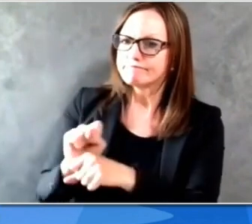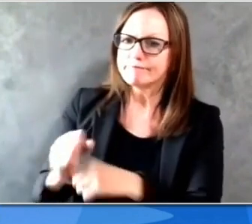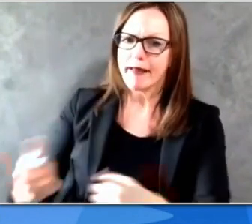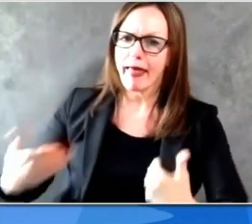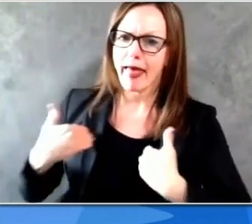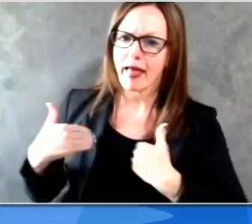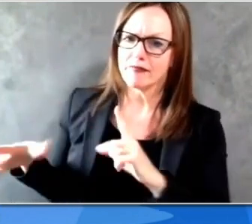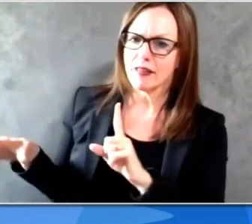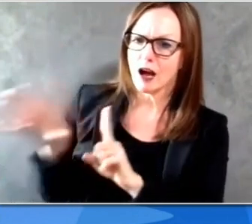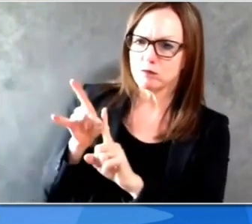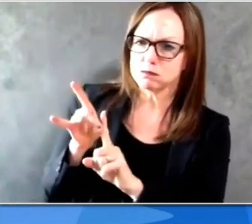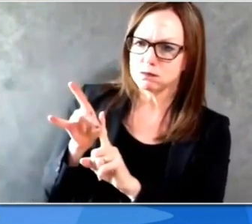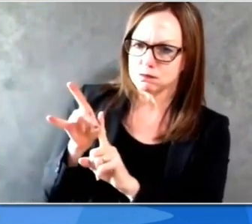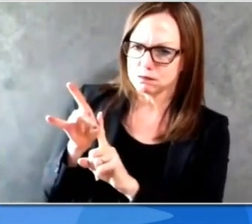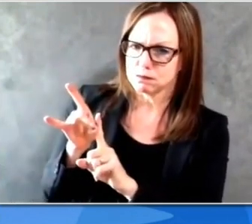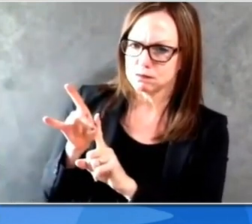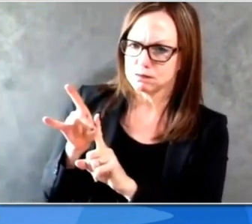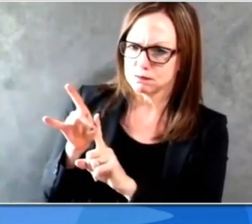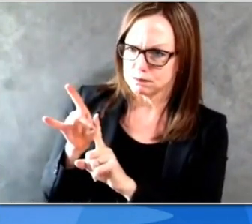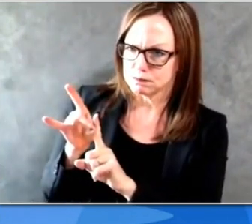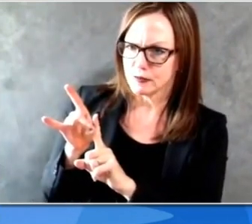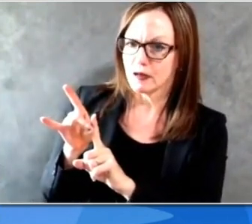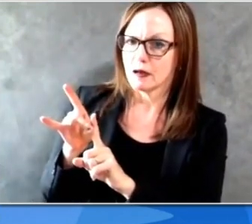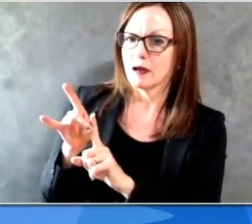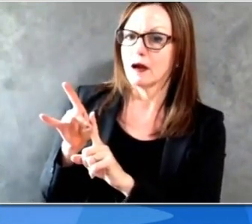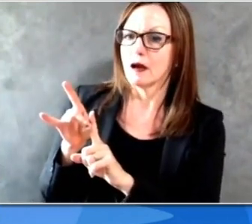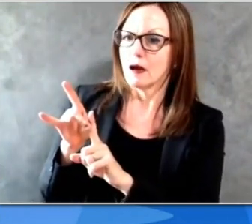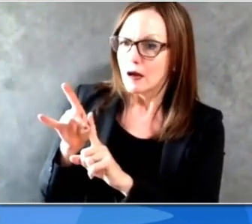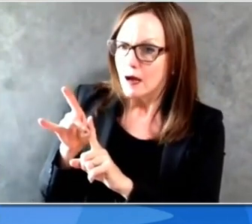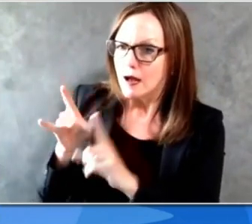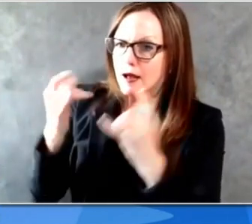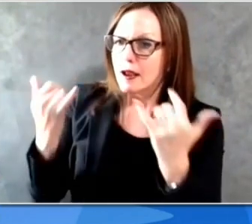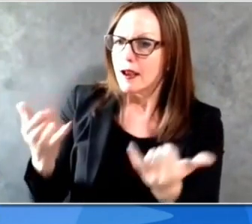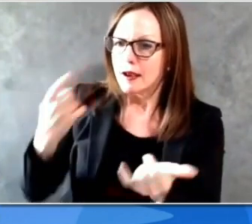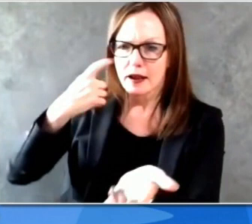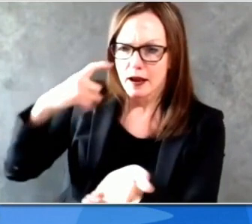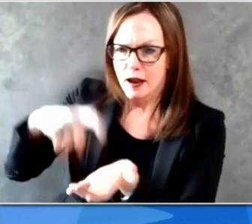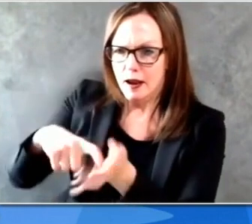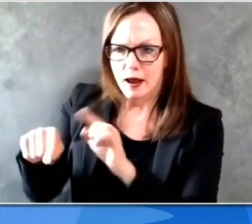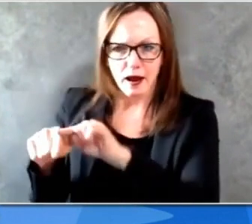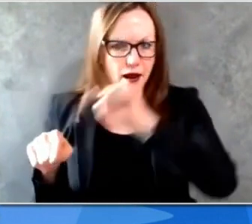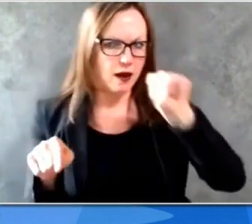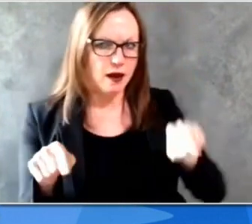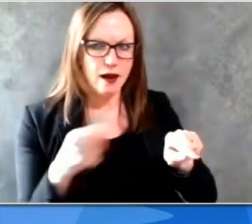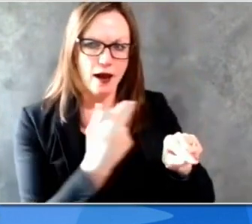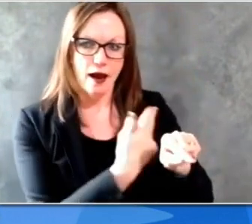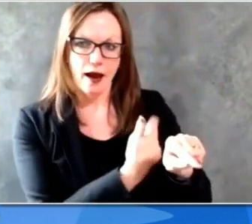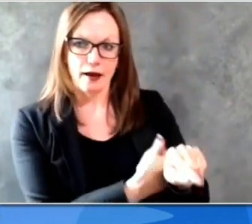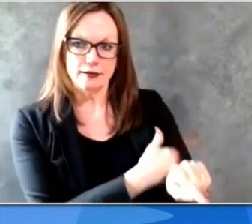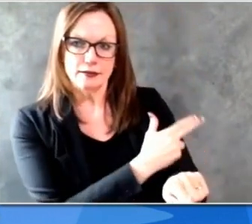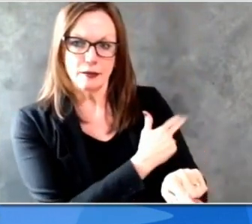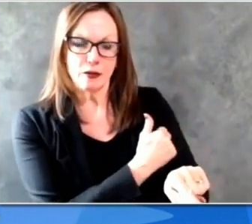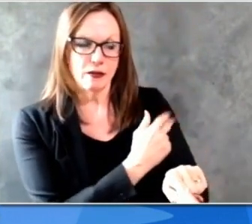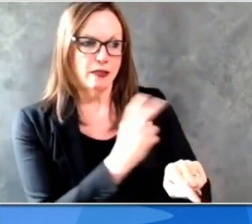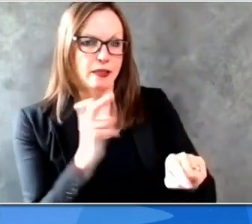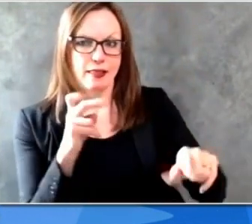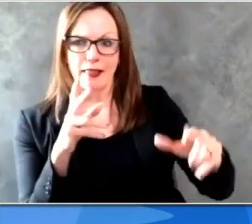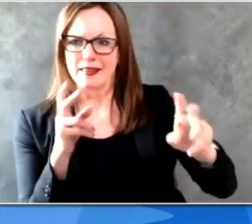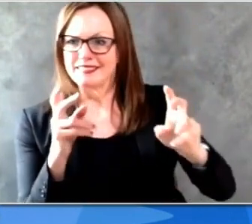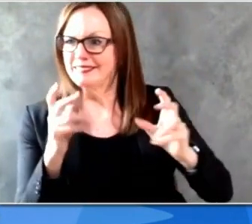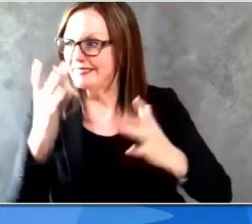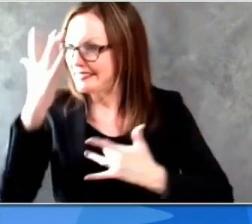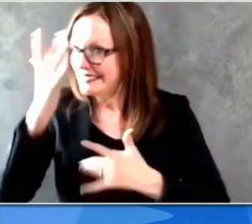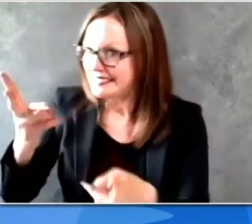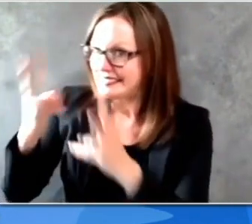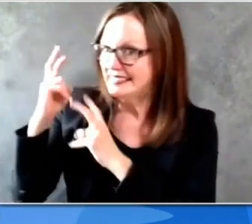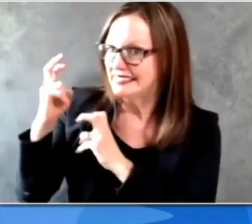spike, the hospital rates and the death rates weren't going up because along the lines of the younger generations don't have the same type of severe illness,